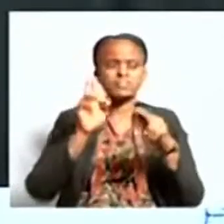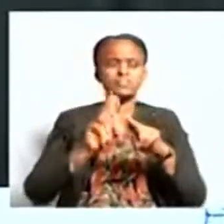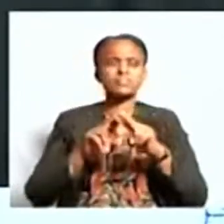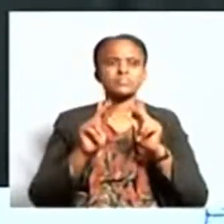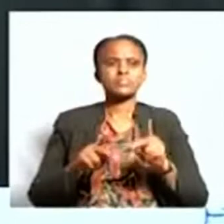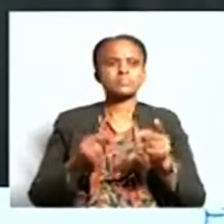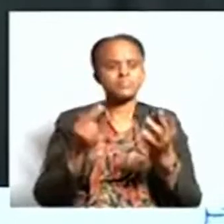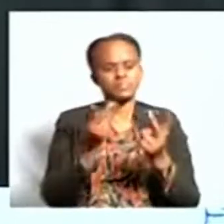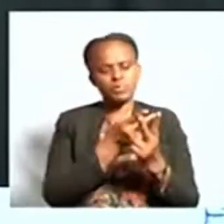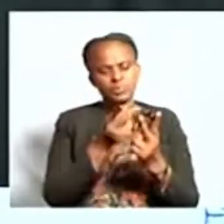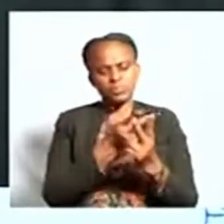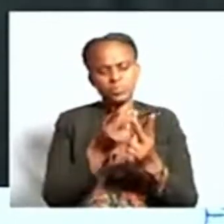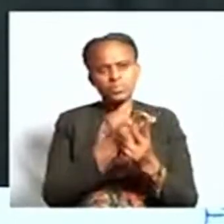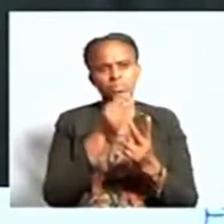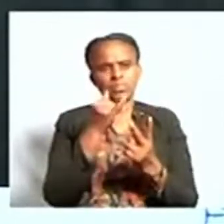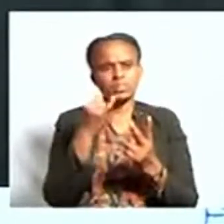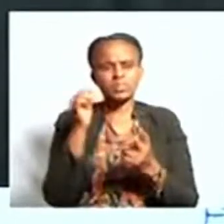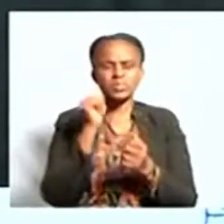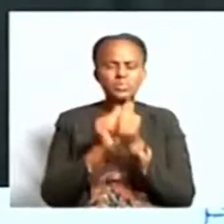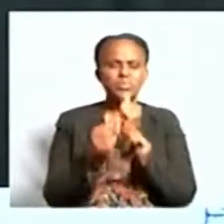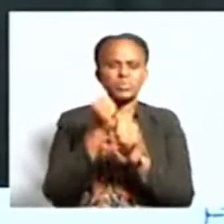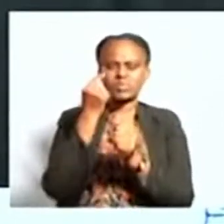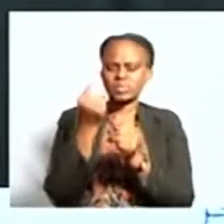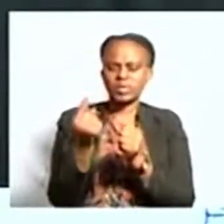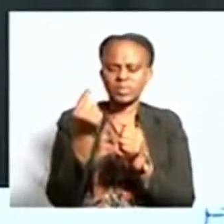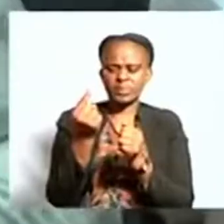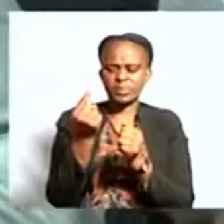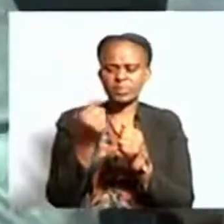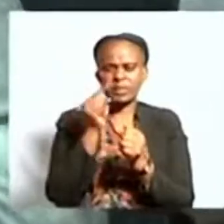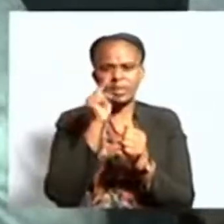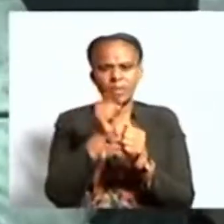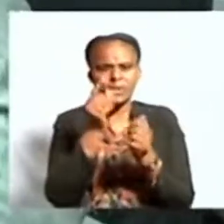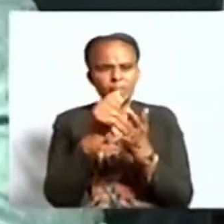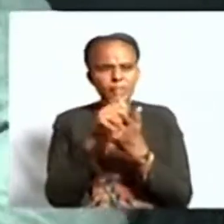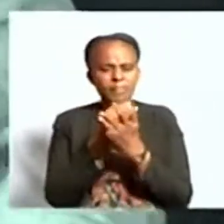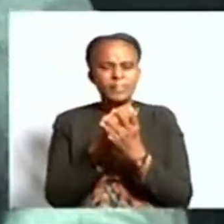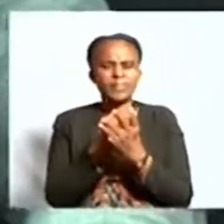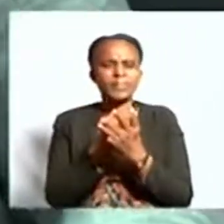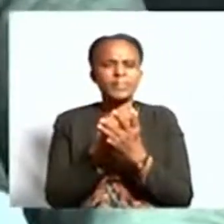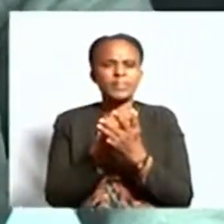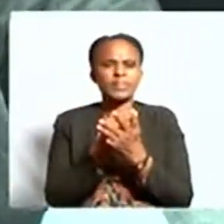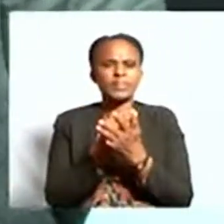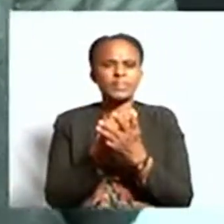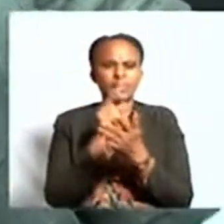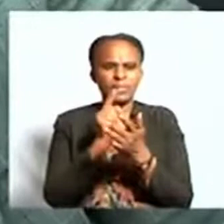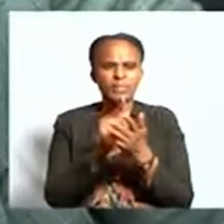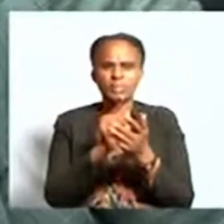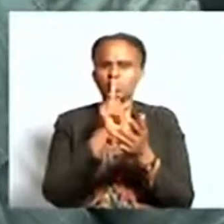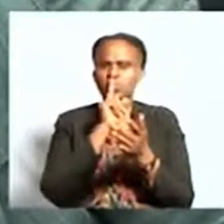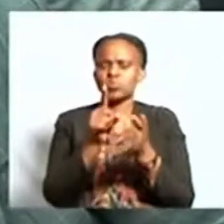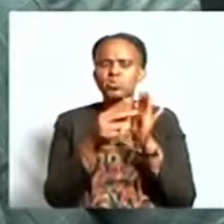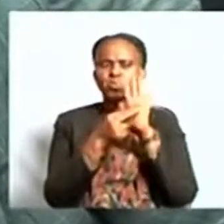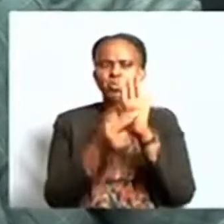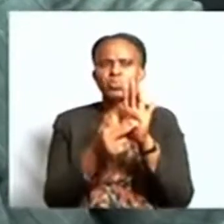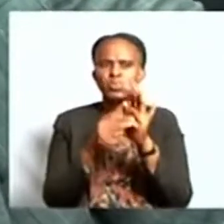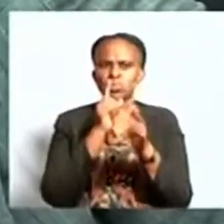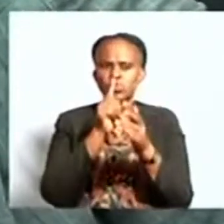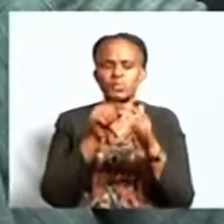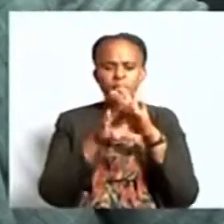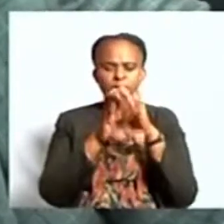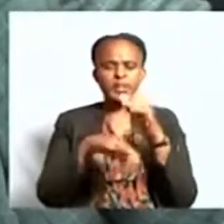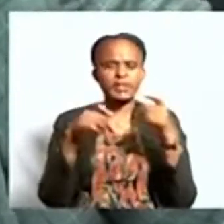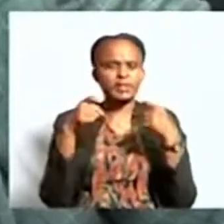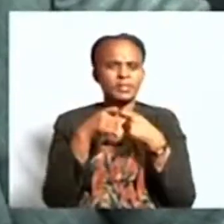on these 2 issues. Which is which? These recoveries, because this proof of payment under